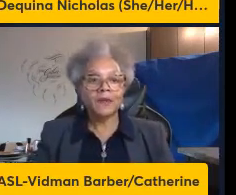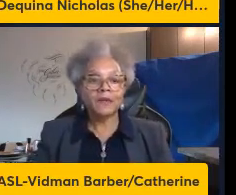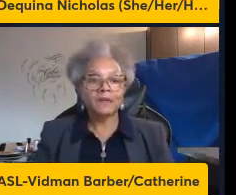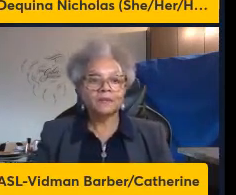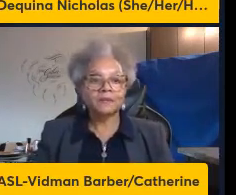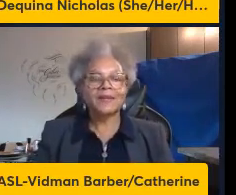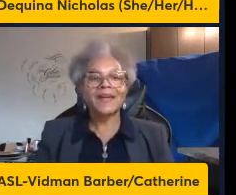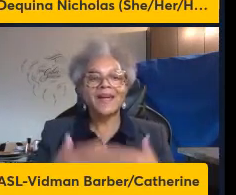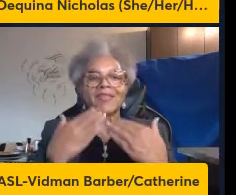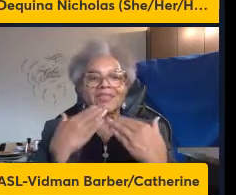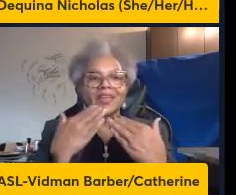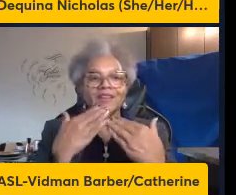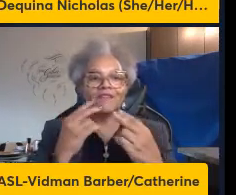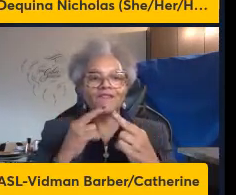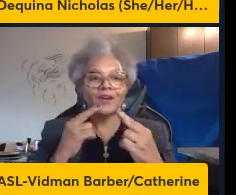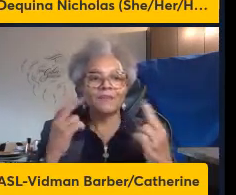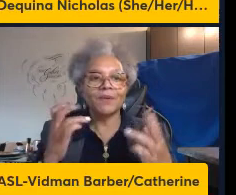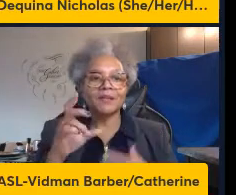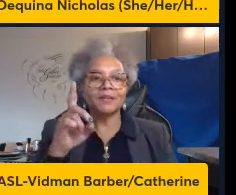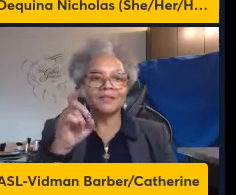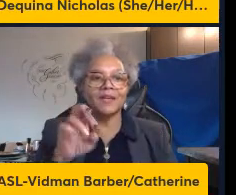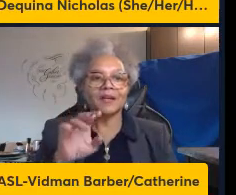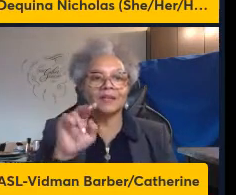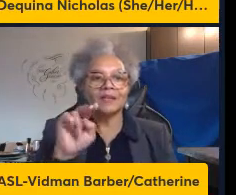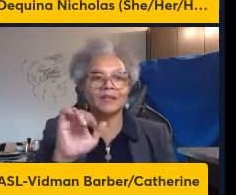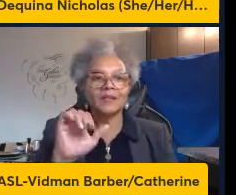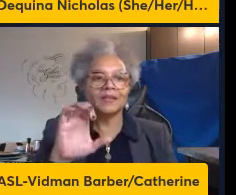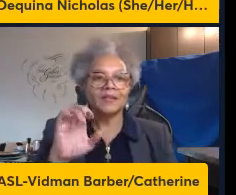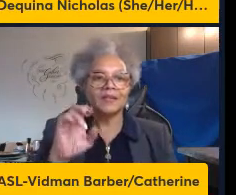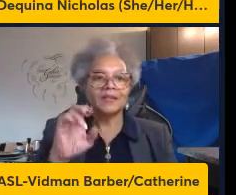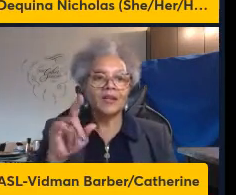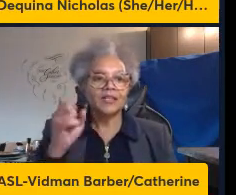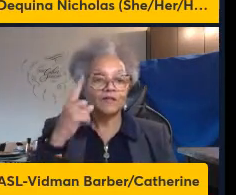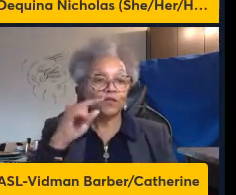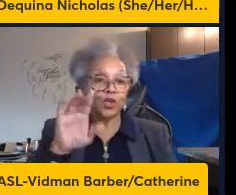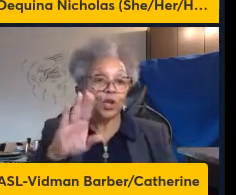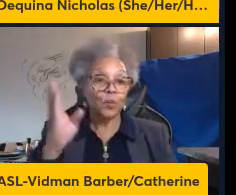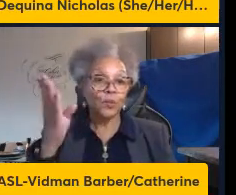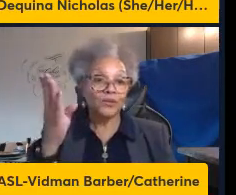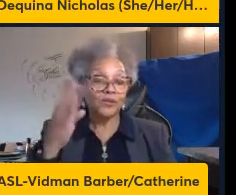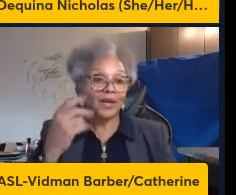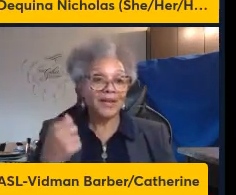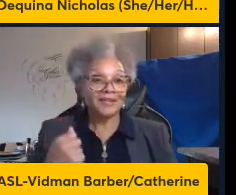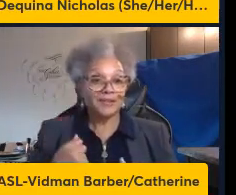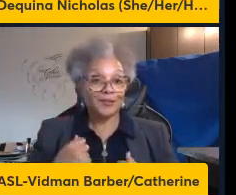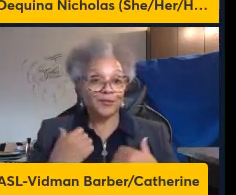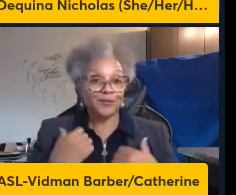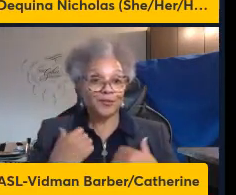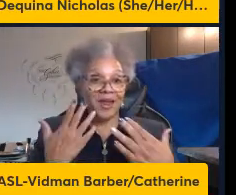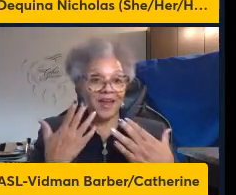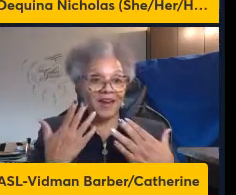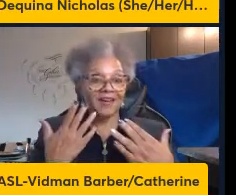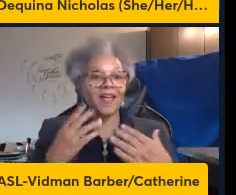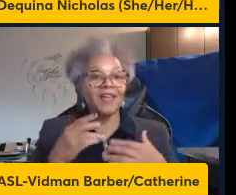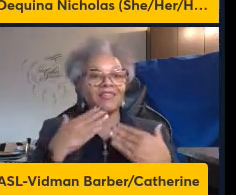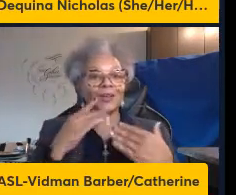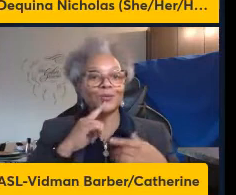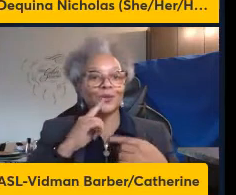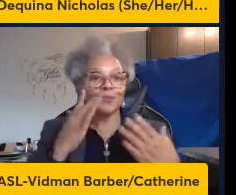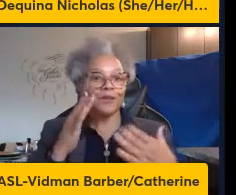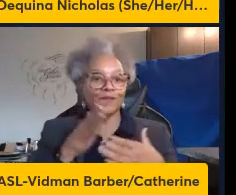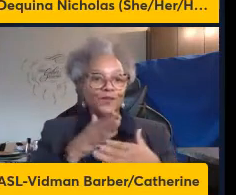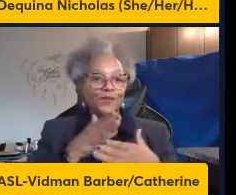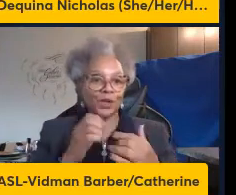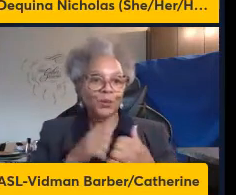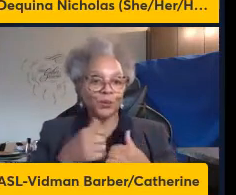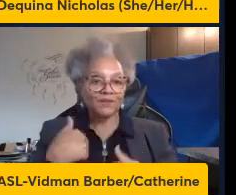Thank you very much, Dr. Nicholas, for your presentation and inspiring story. Thank you so much for sharing it with us. So I